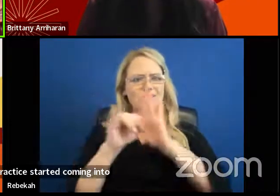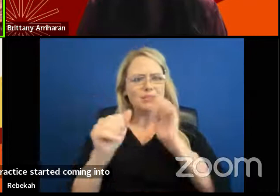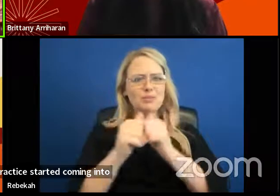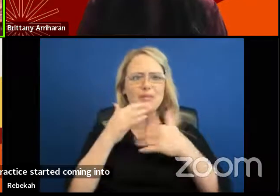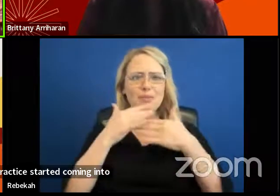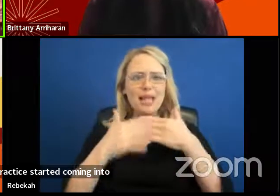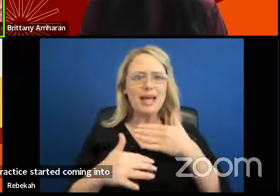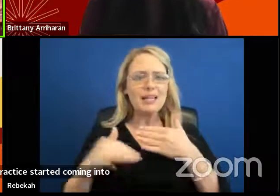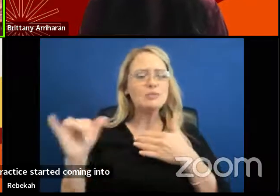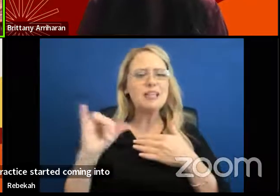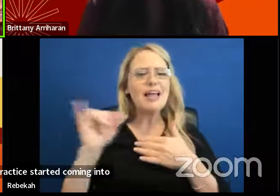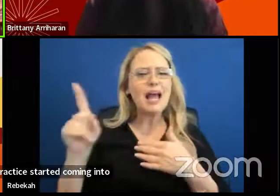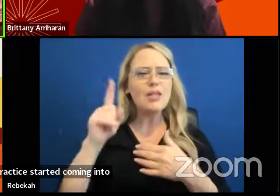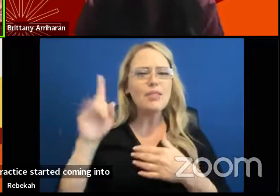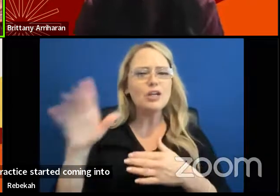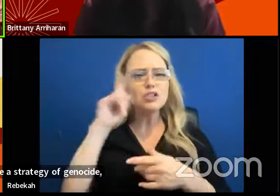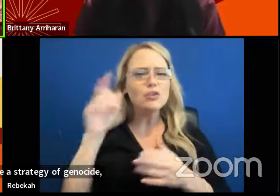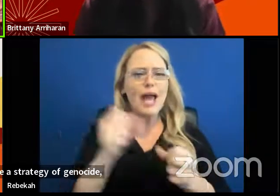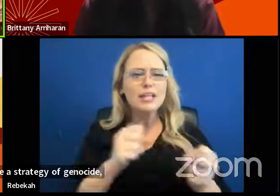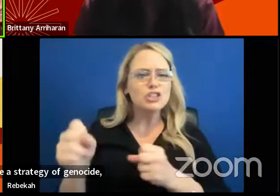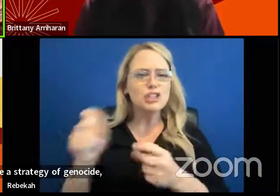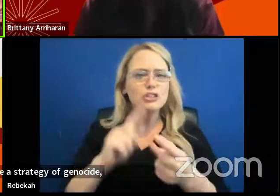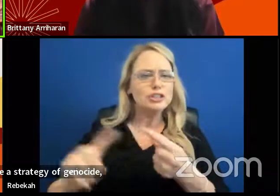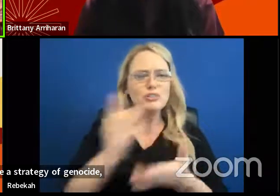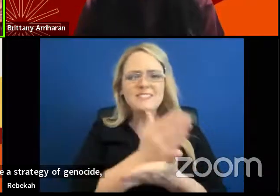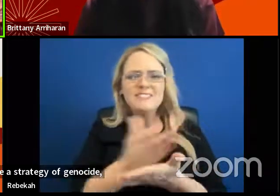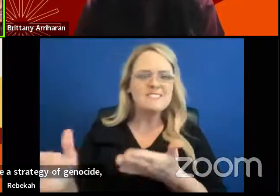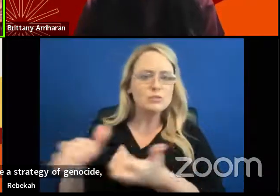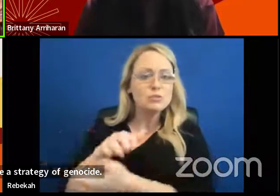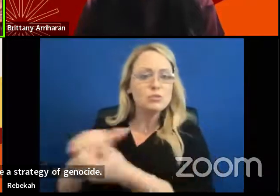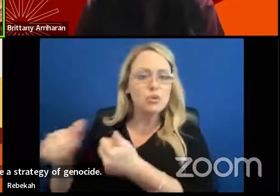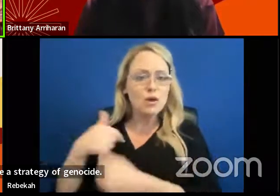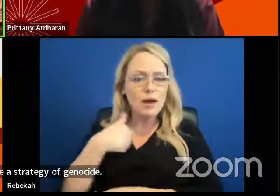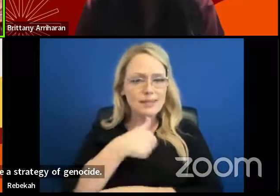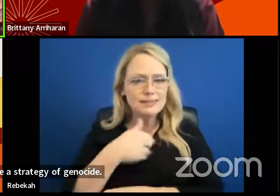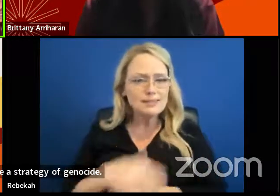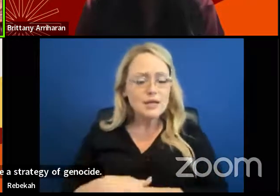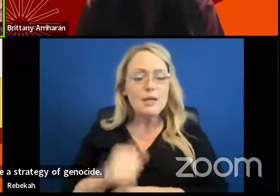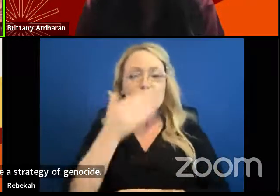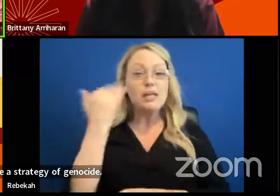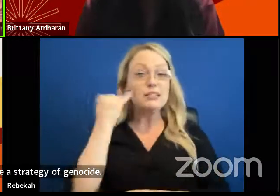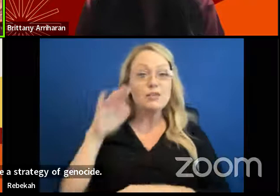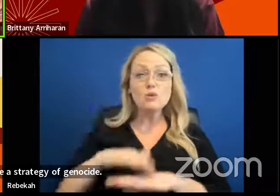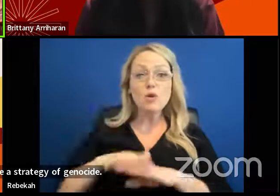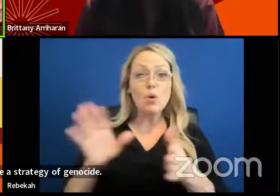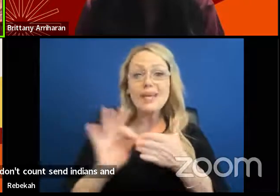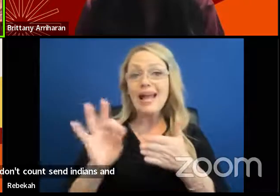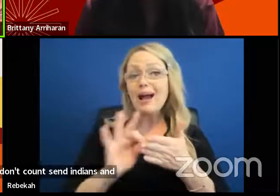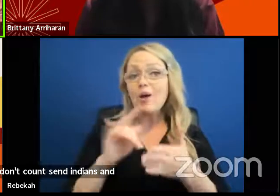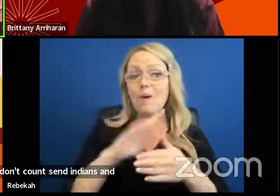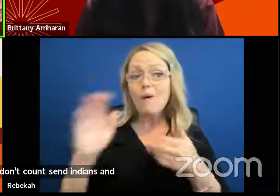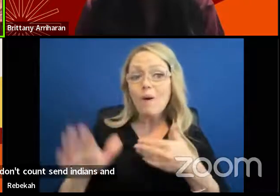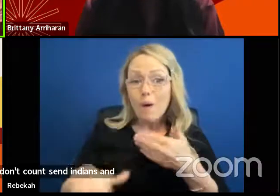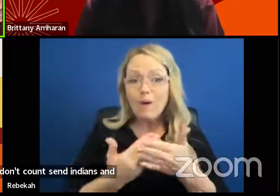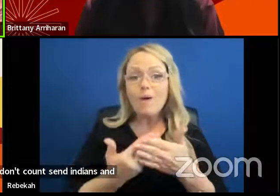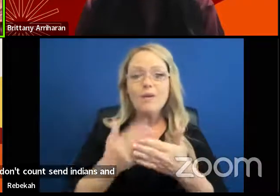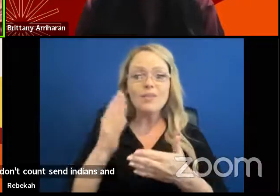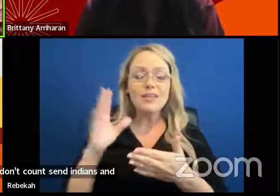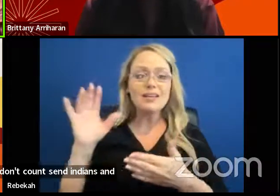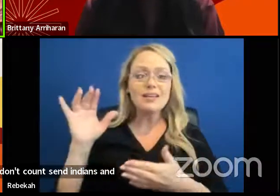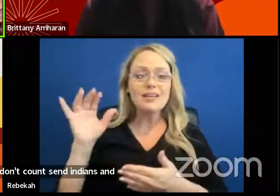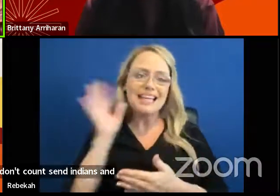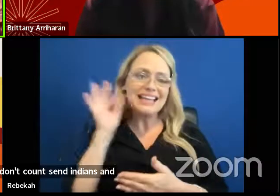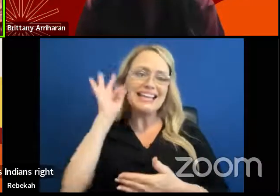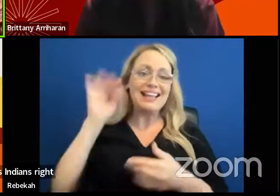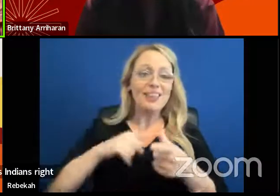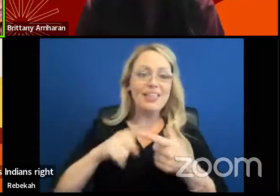strategy of genocide, because, you know, if you don't count certain Indians, then there's less Indians, right? So not everyone